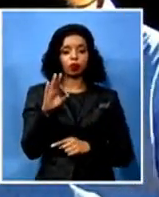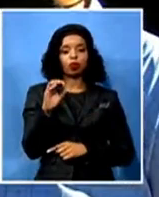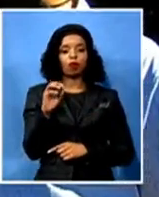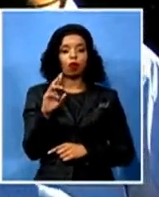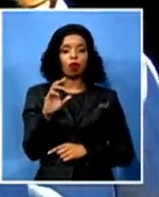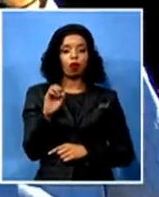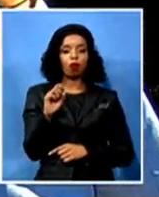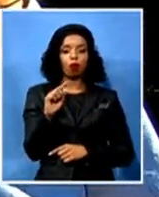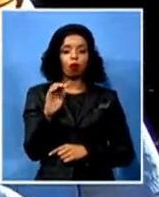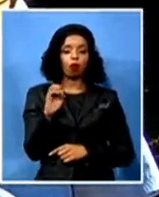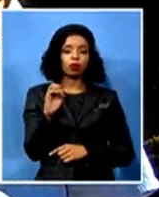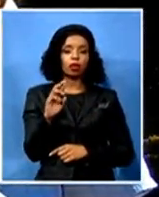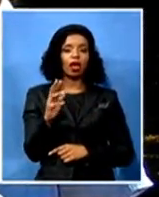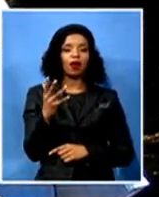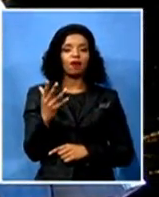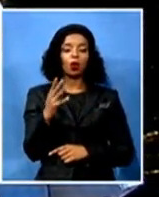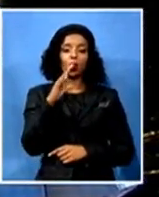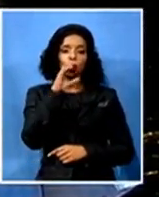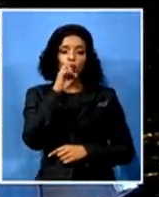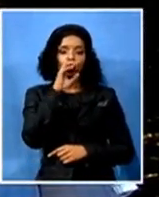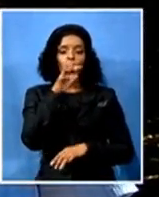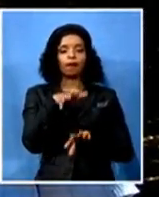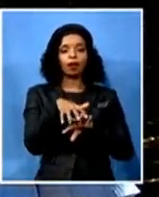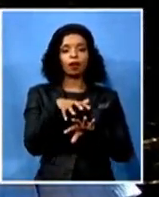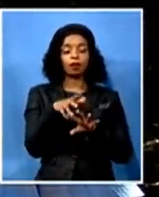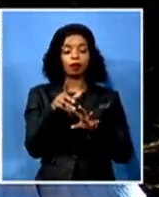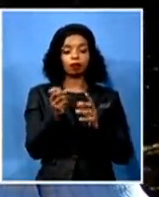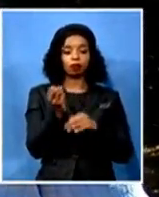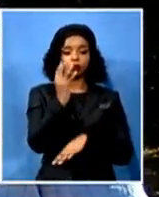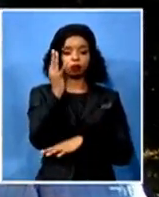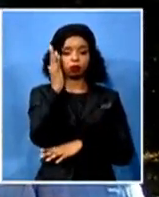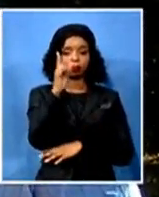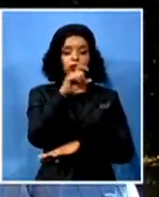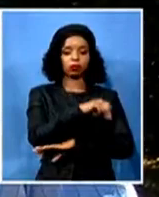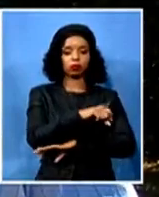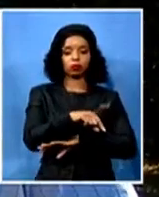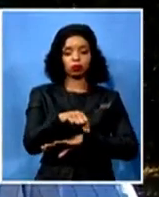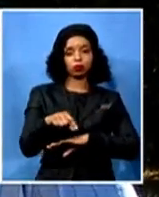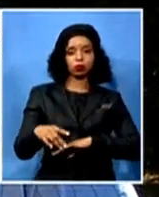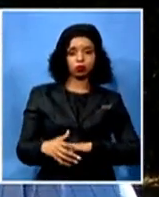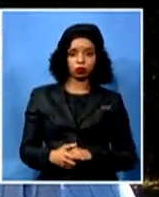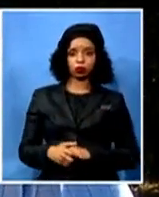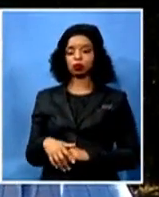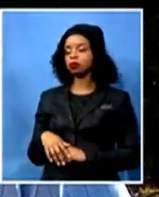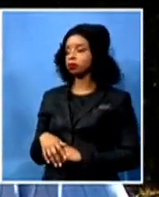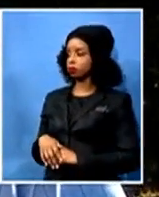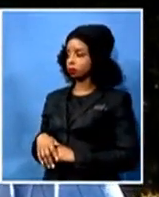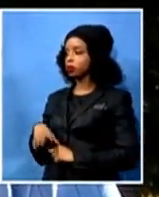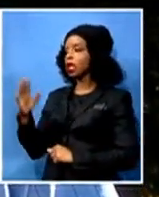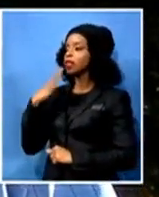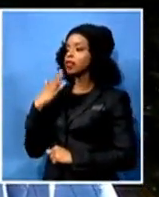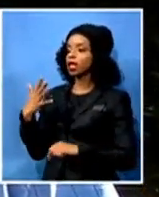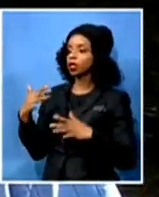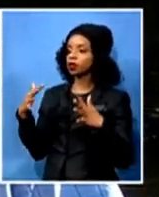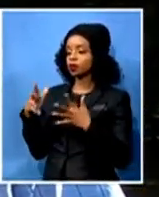Good morning. Good morning, Baron. Thank you very much for speaking to us this morning. What are the long-term effects of a continued